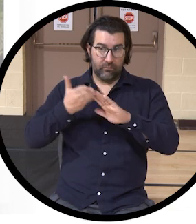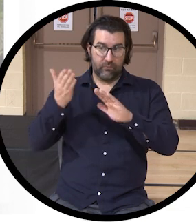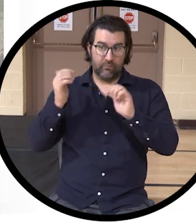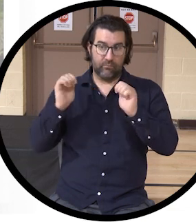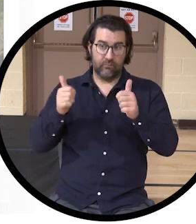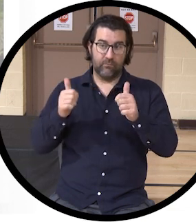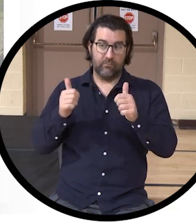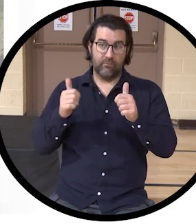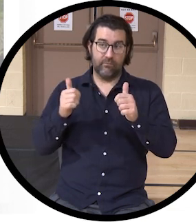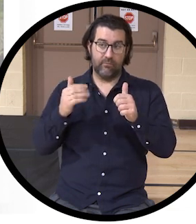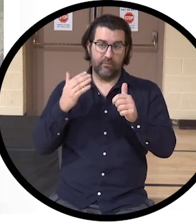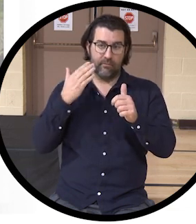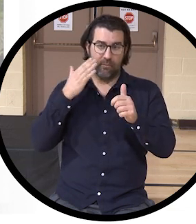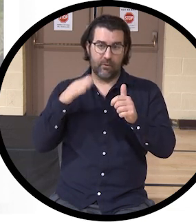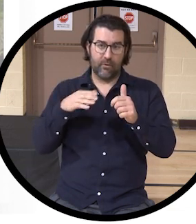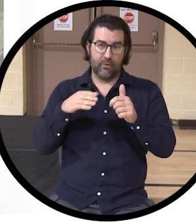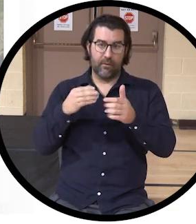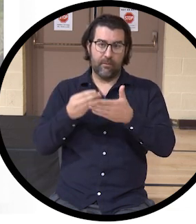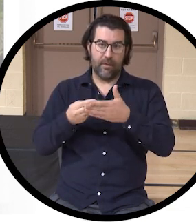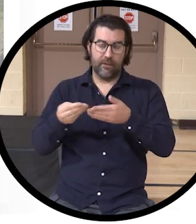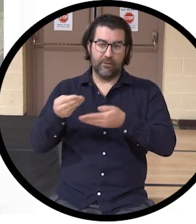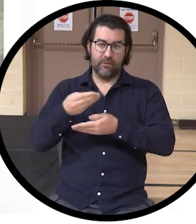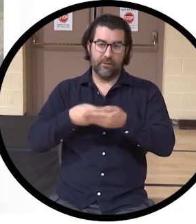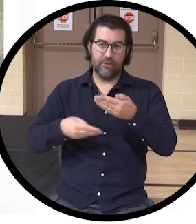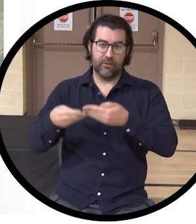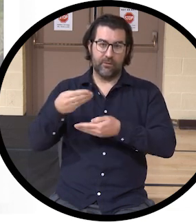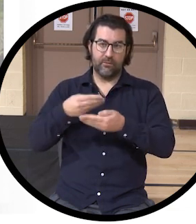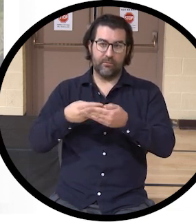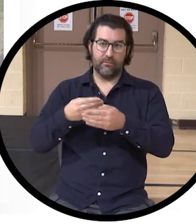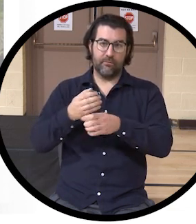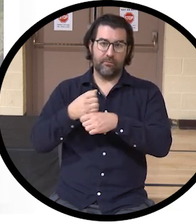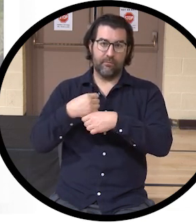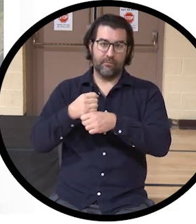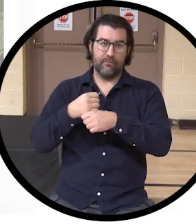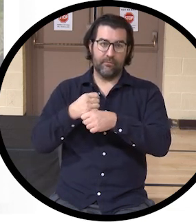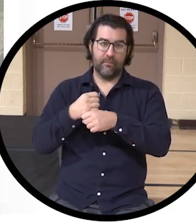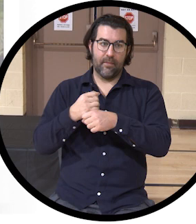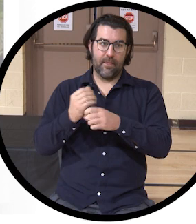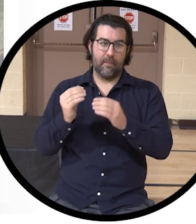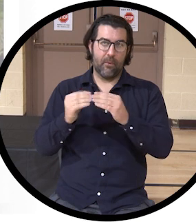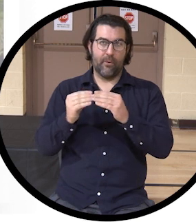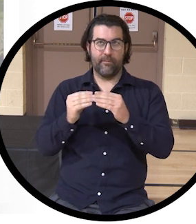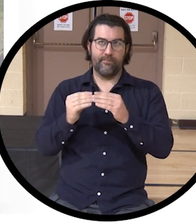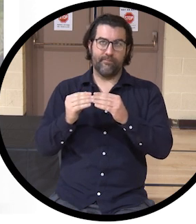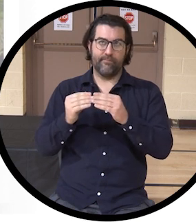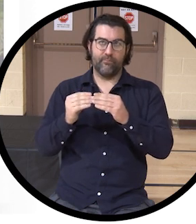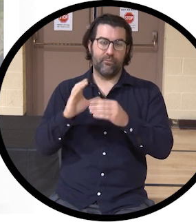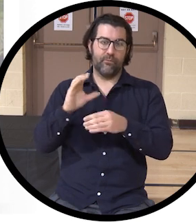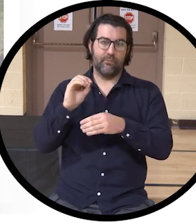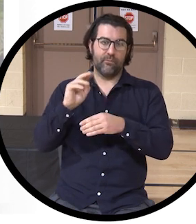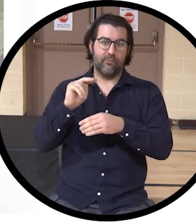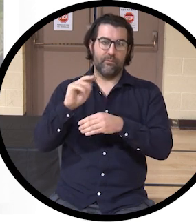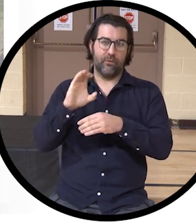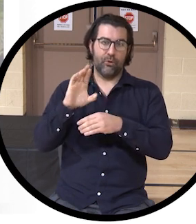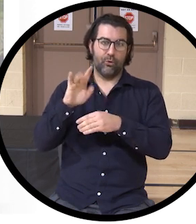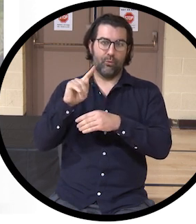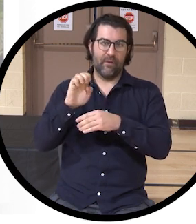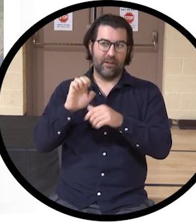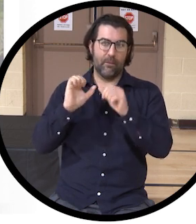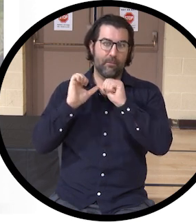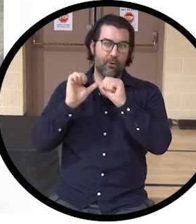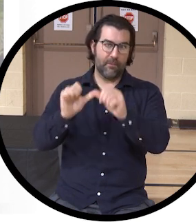we'd be open with budgeting to making these out of more with concrete and permanent